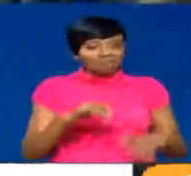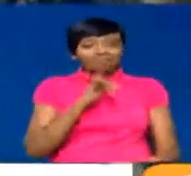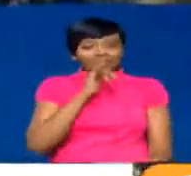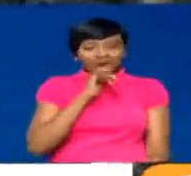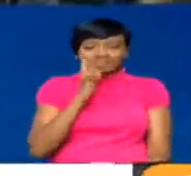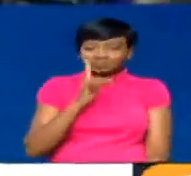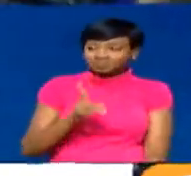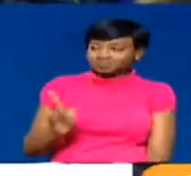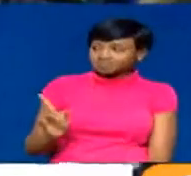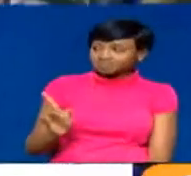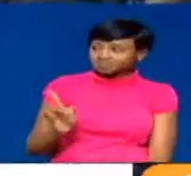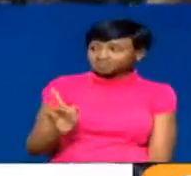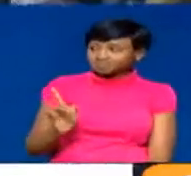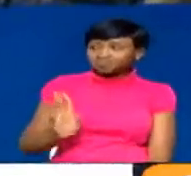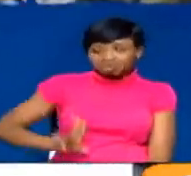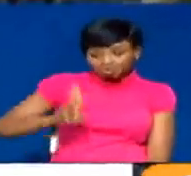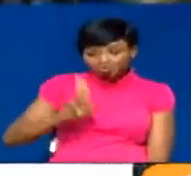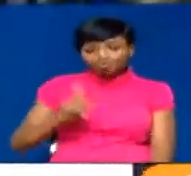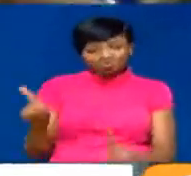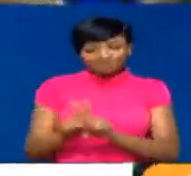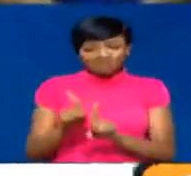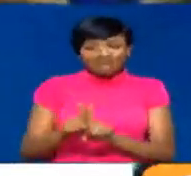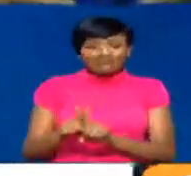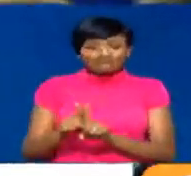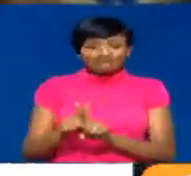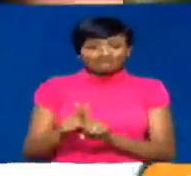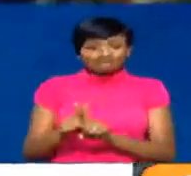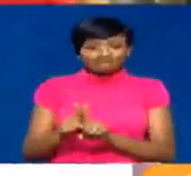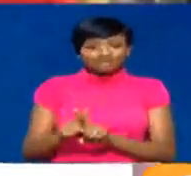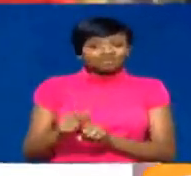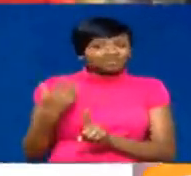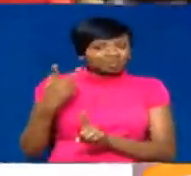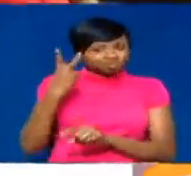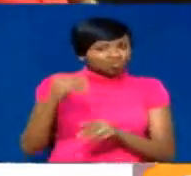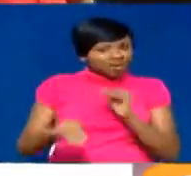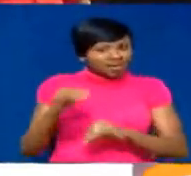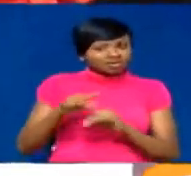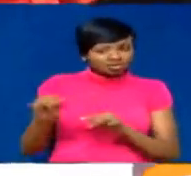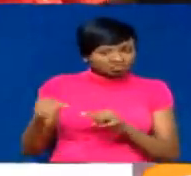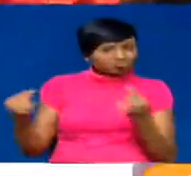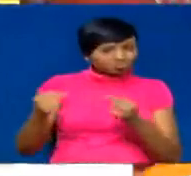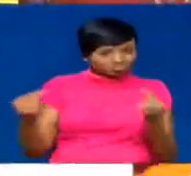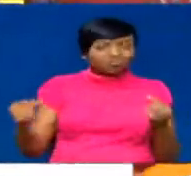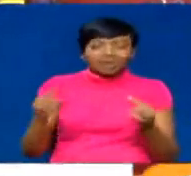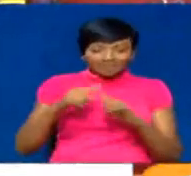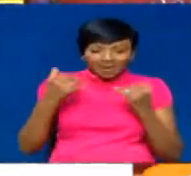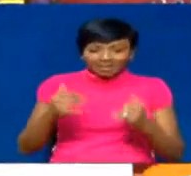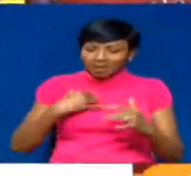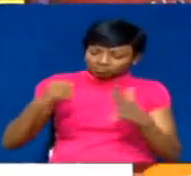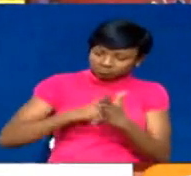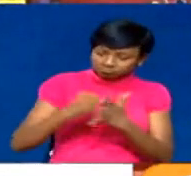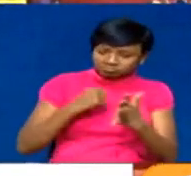backdrop. President Uhuru Kenyatta, his fierce rival of the last two elections, is pulling every weight for Odinga's